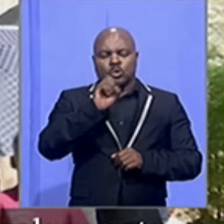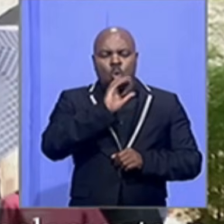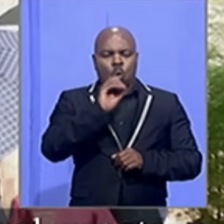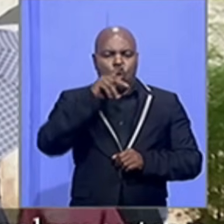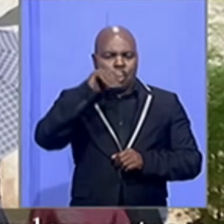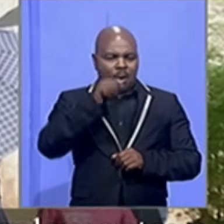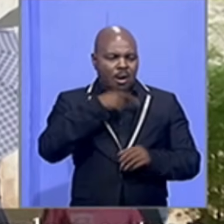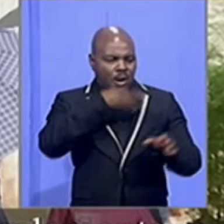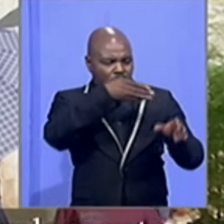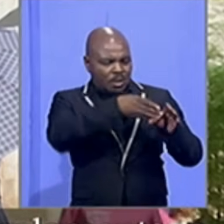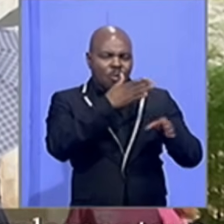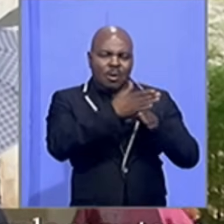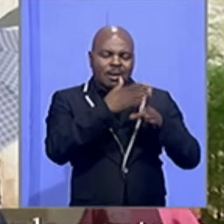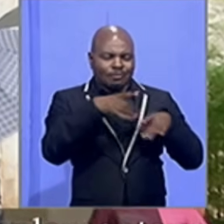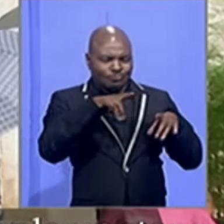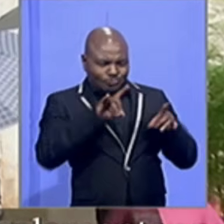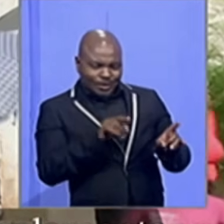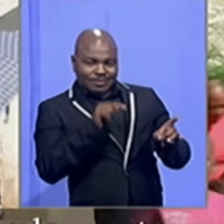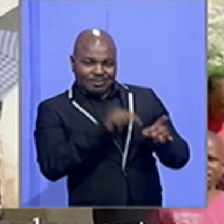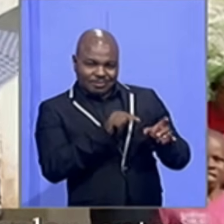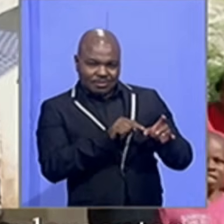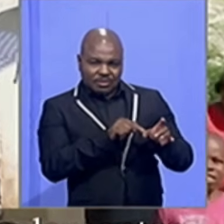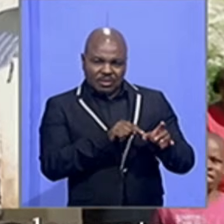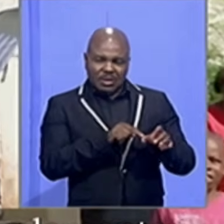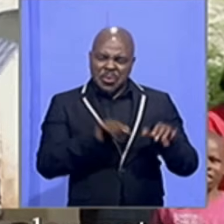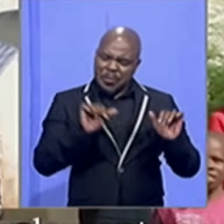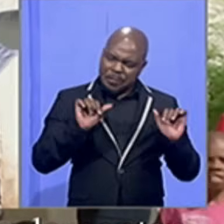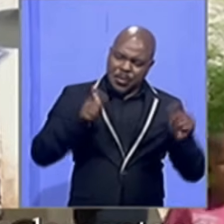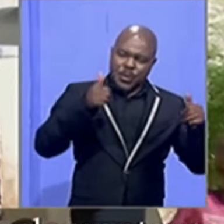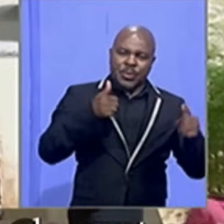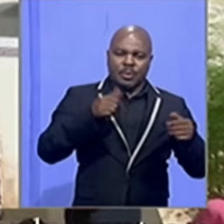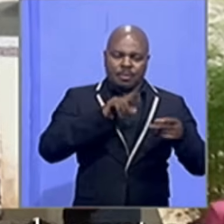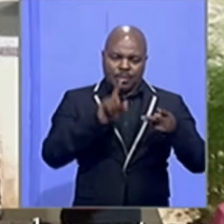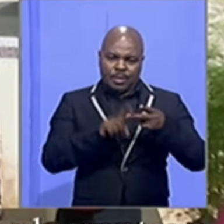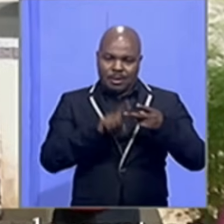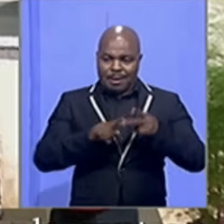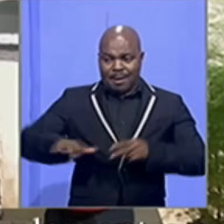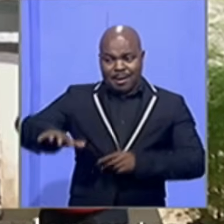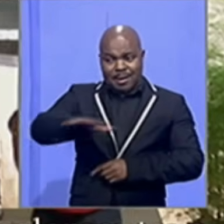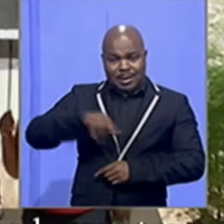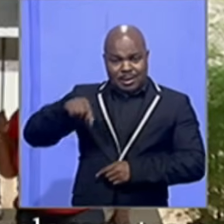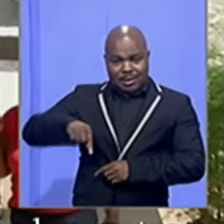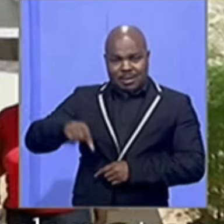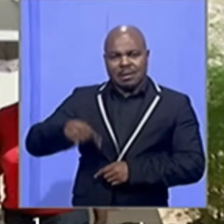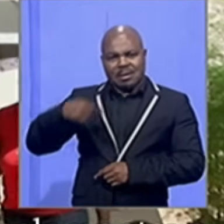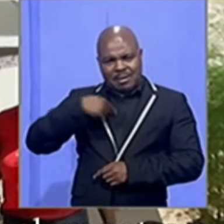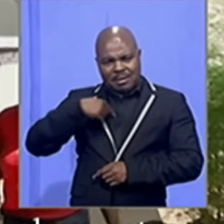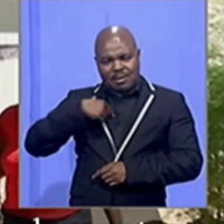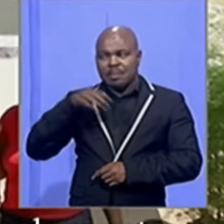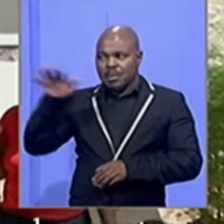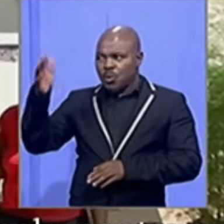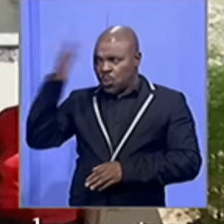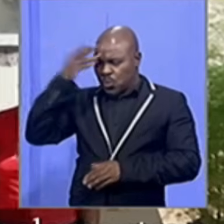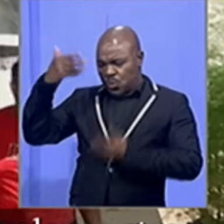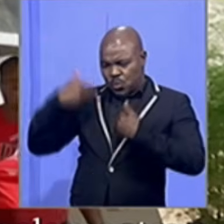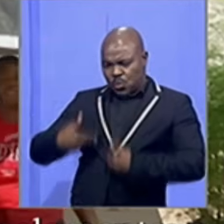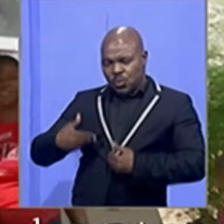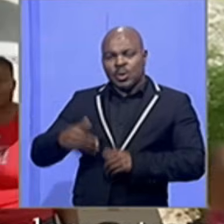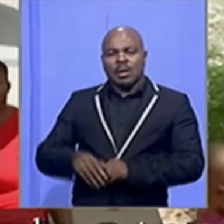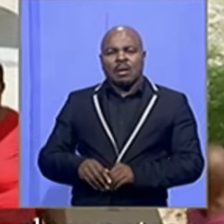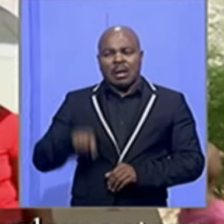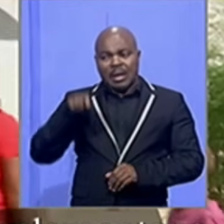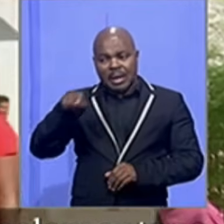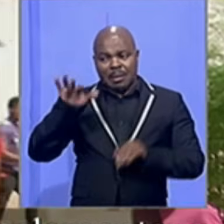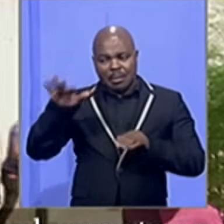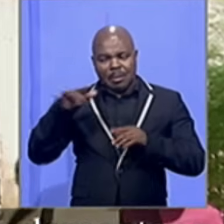In this area, I also have a good track record of having led the struggle of these people